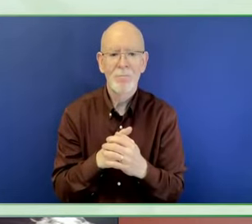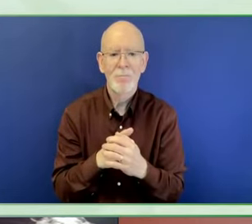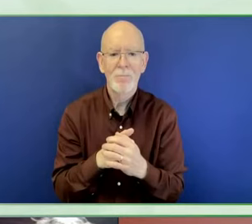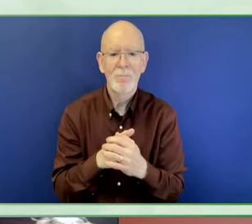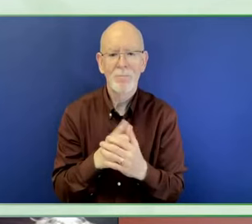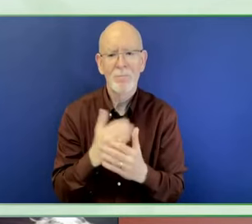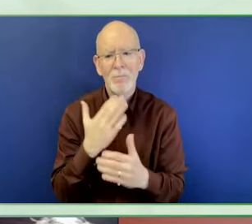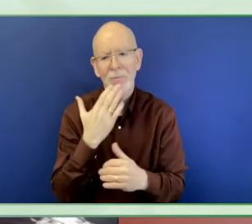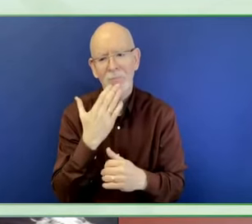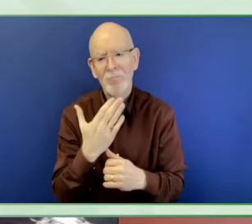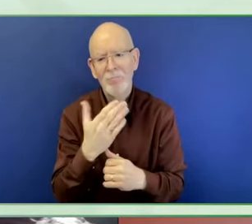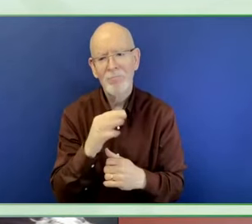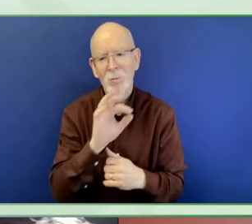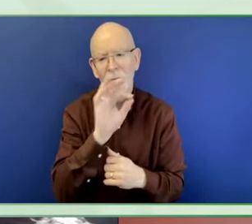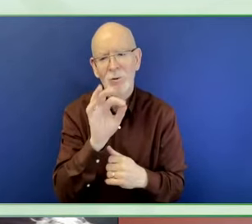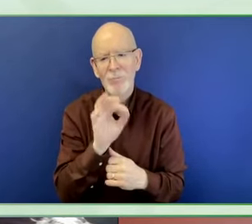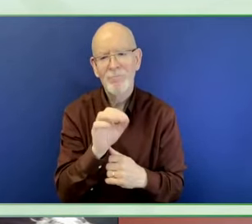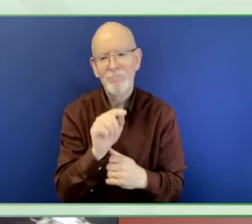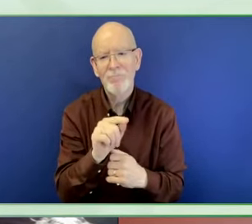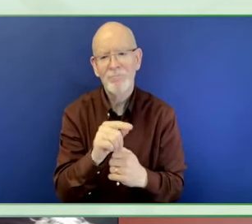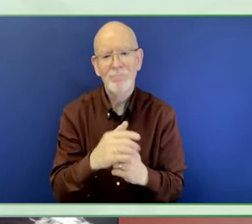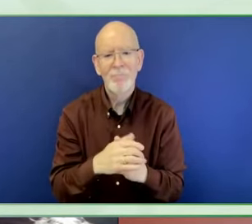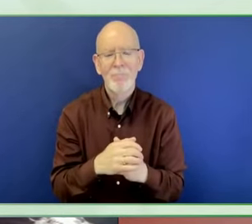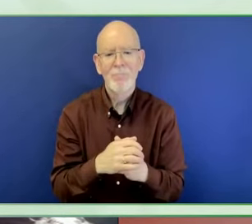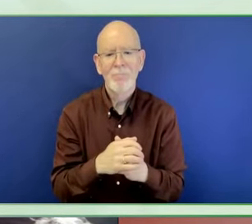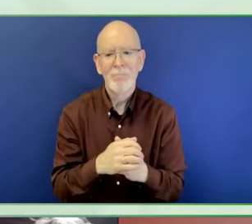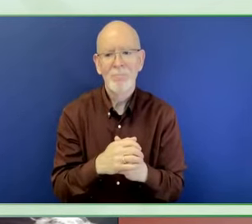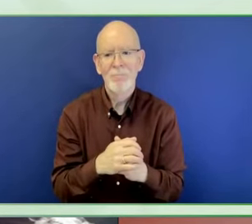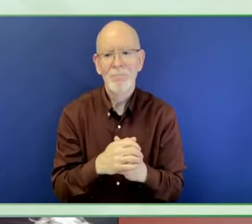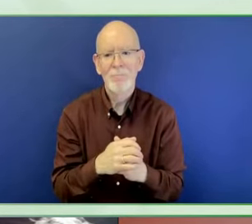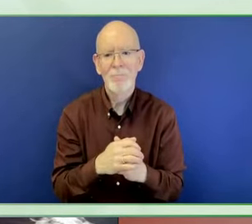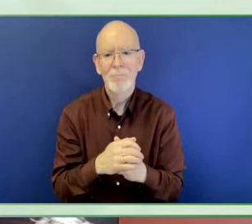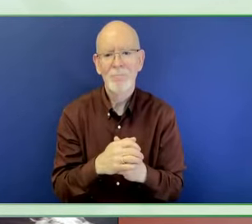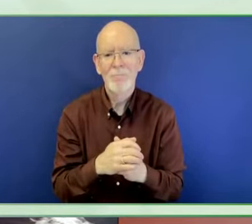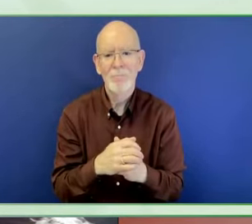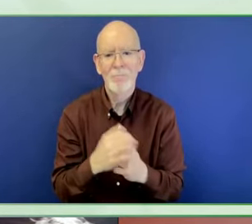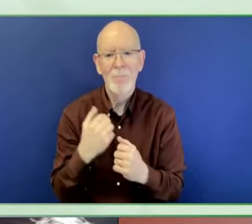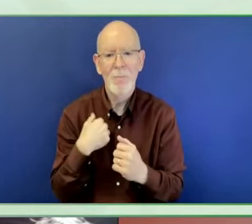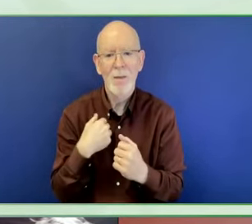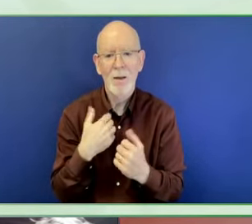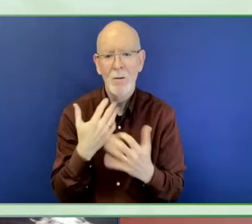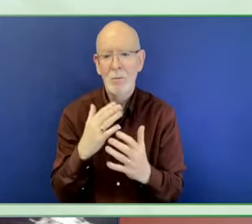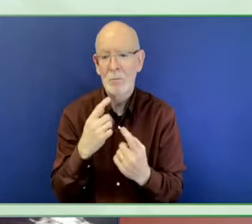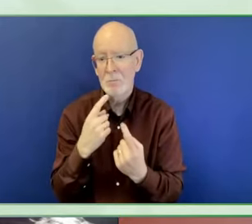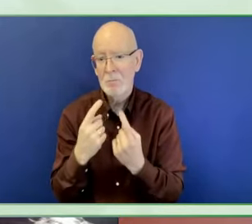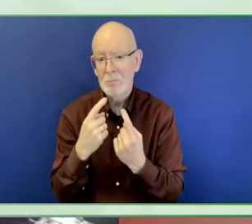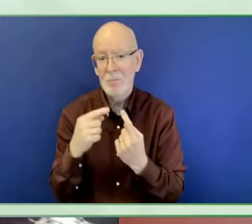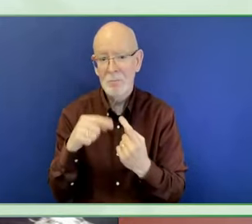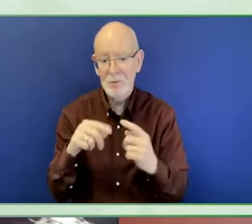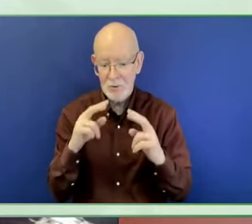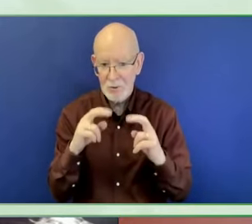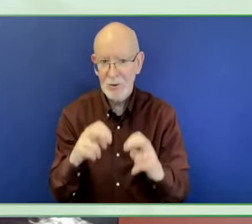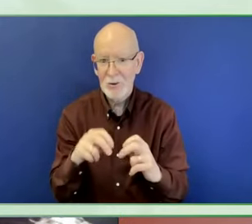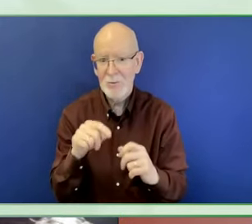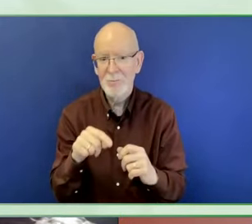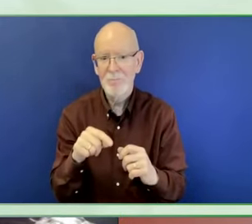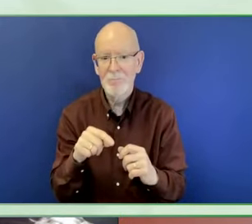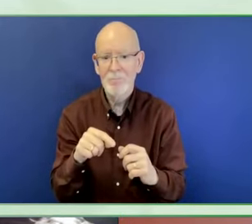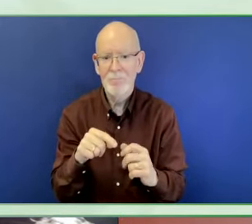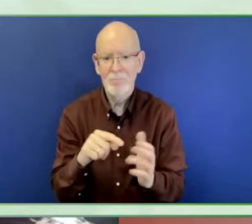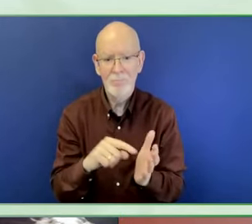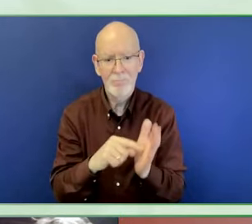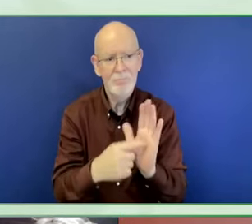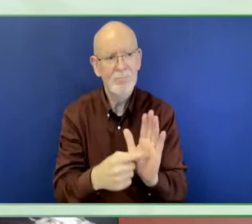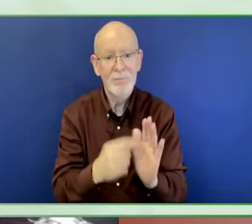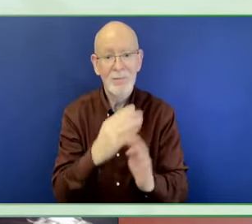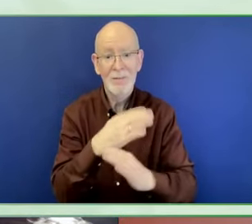center within all of the work that we're doing, whether it is, again, behind the scenes with the organizations that you are